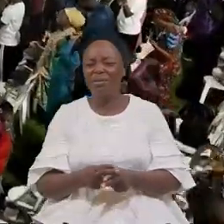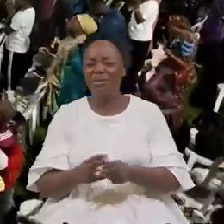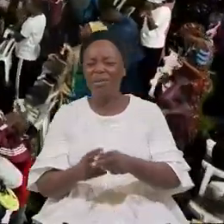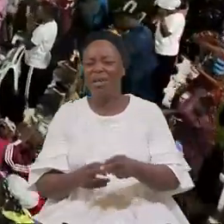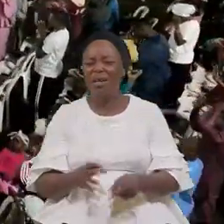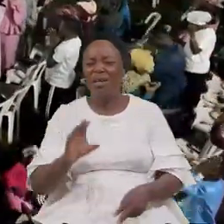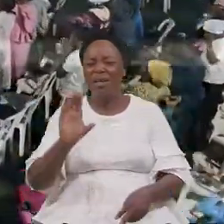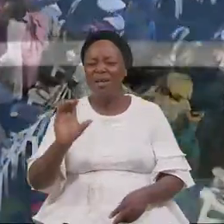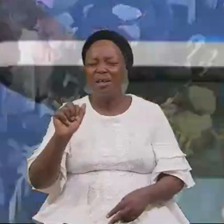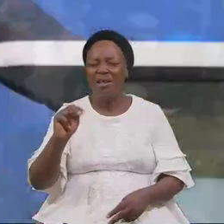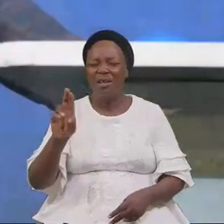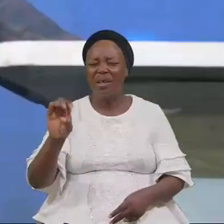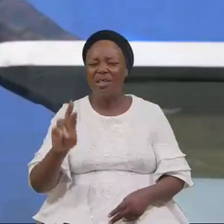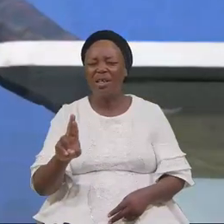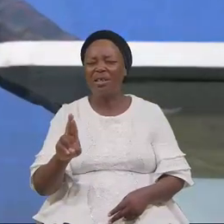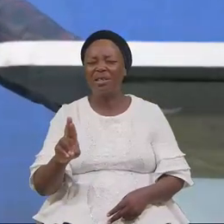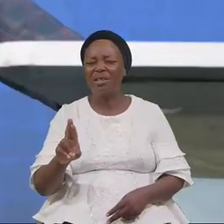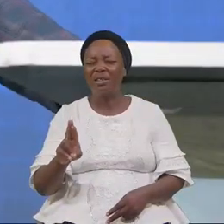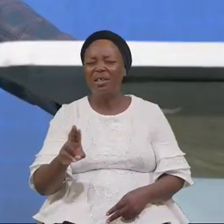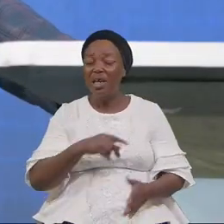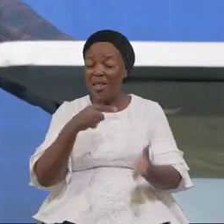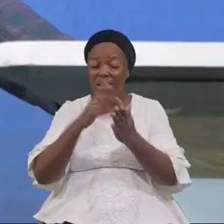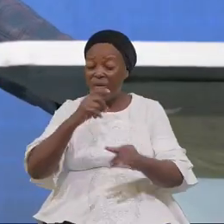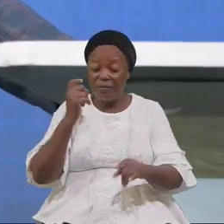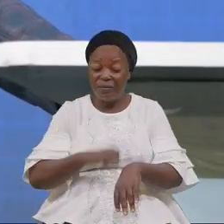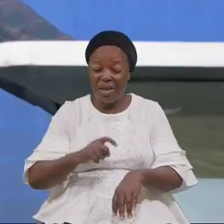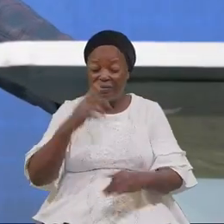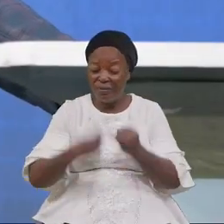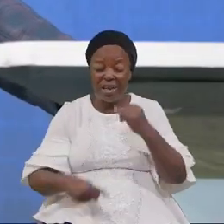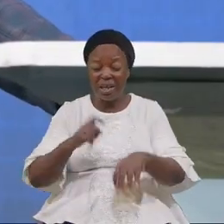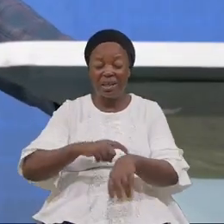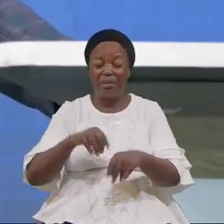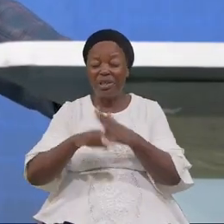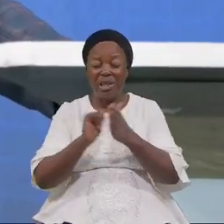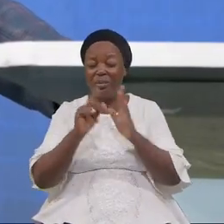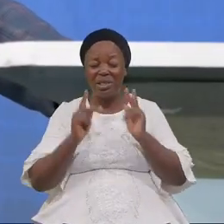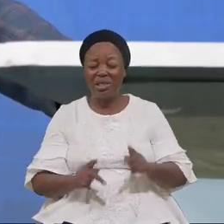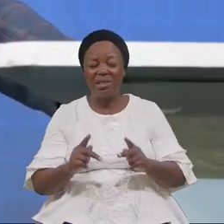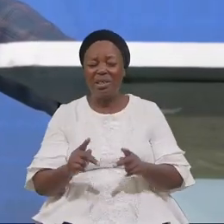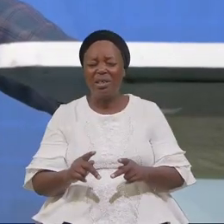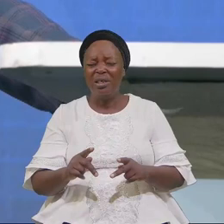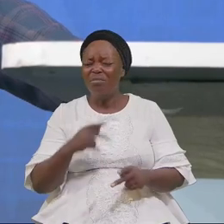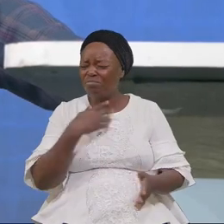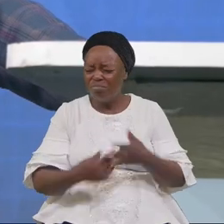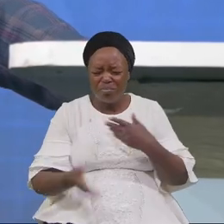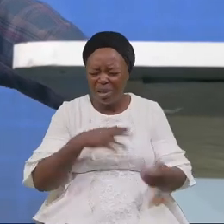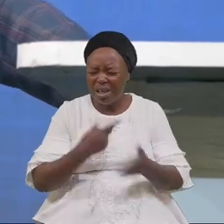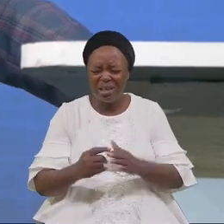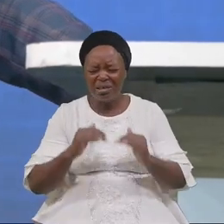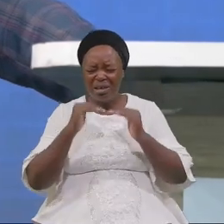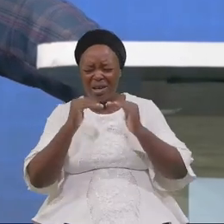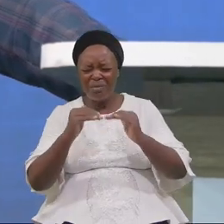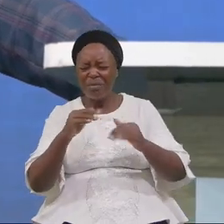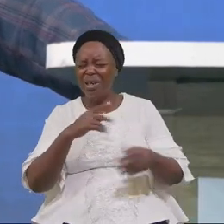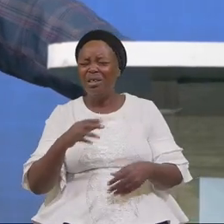Cancer, this is your final moment in that place. Whatever the stage, stage one, stage two,